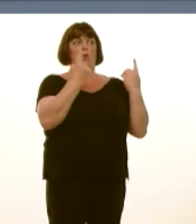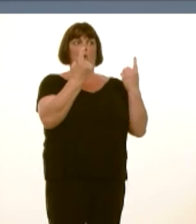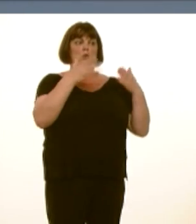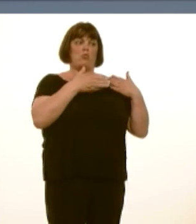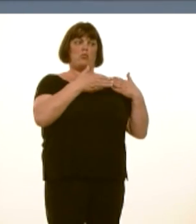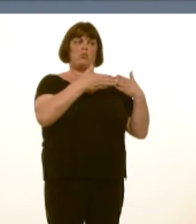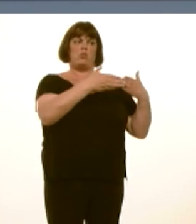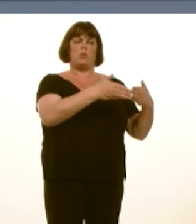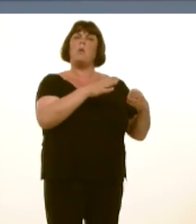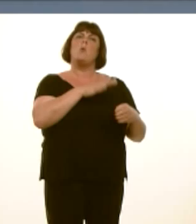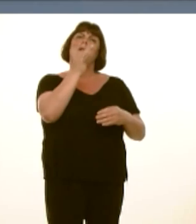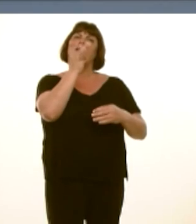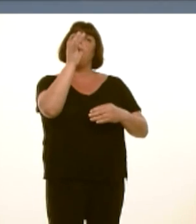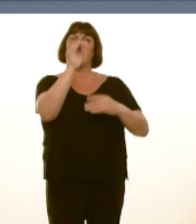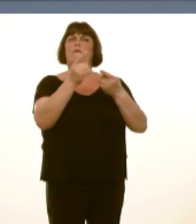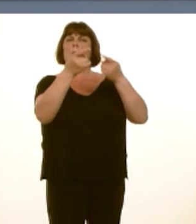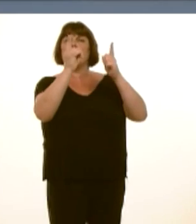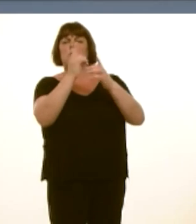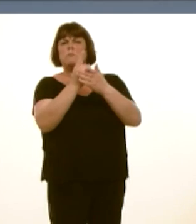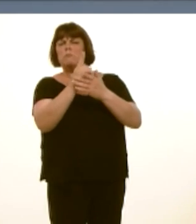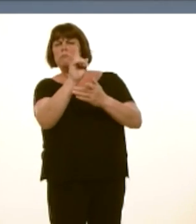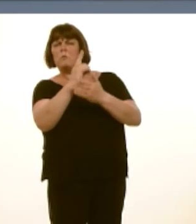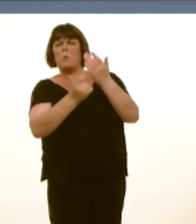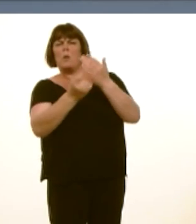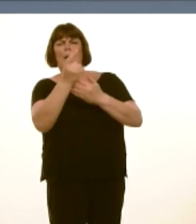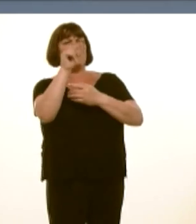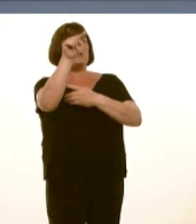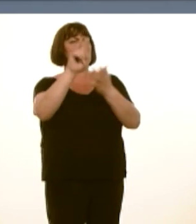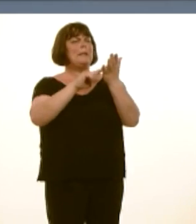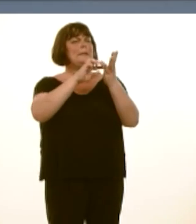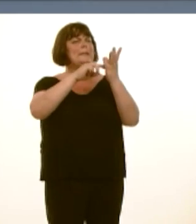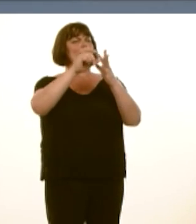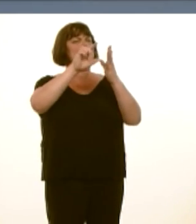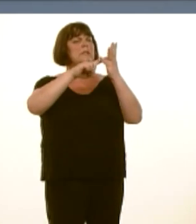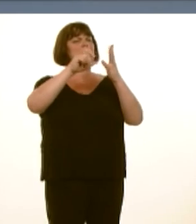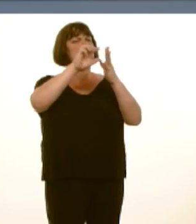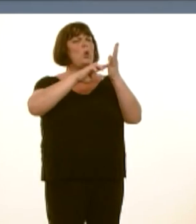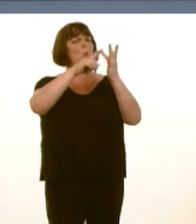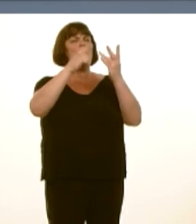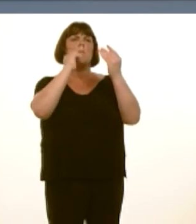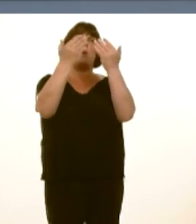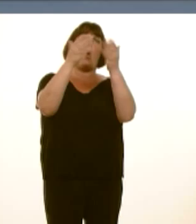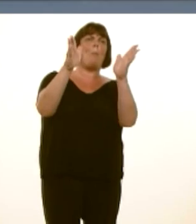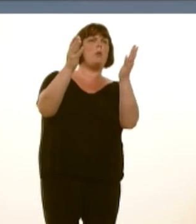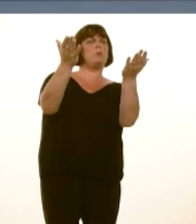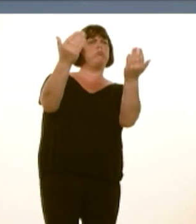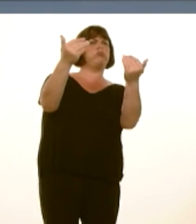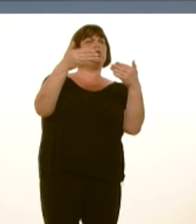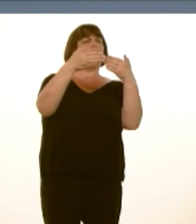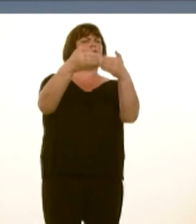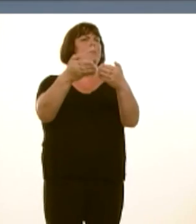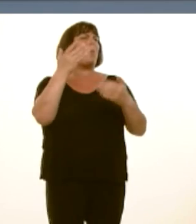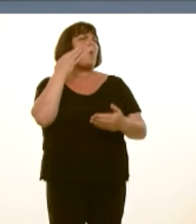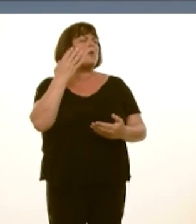can I ask the First Minister for an update on when Llandudno will be fully open for business? I think it's important that we don't